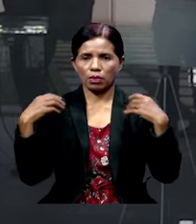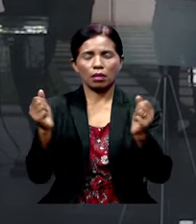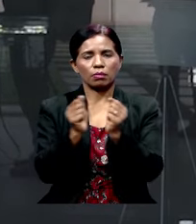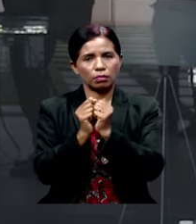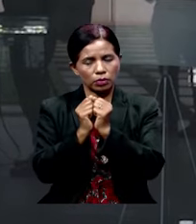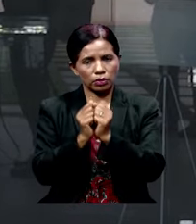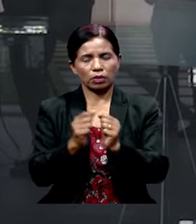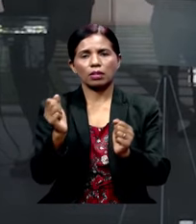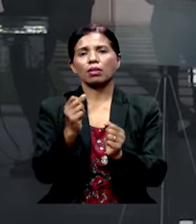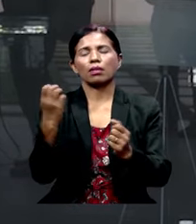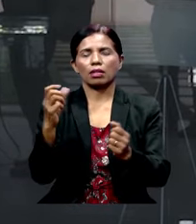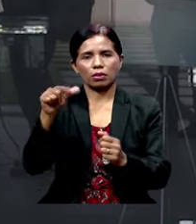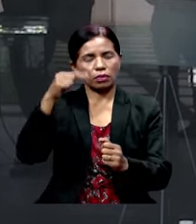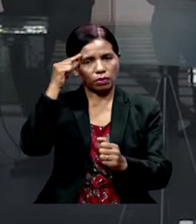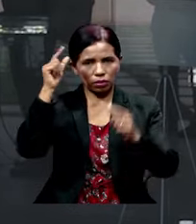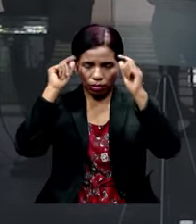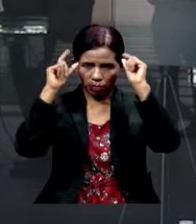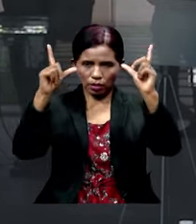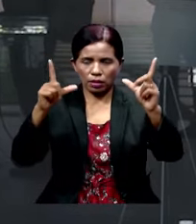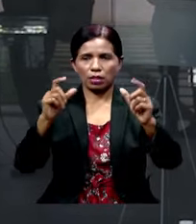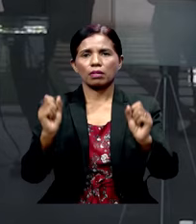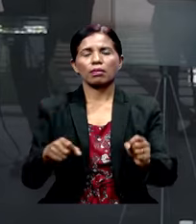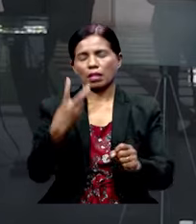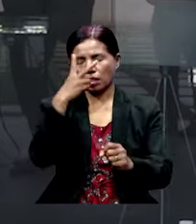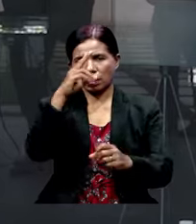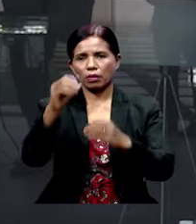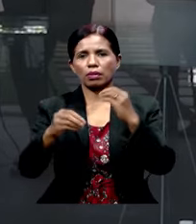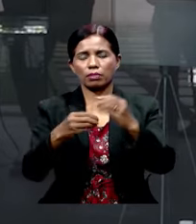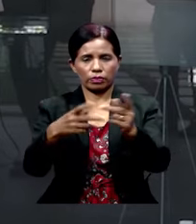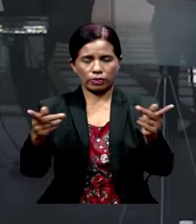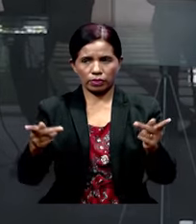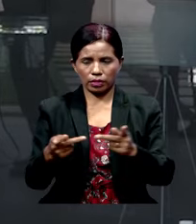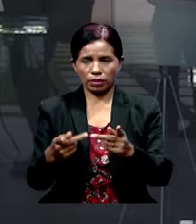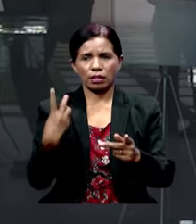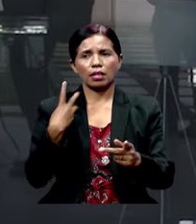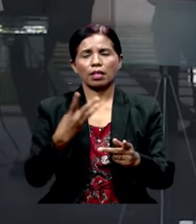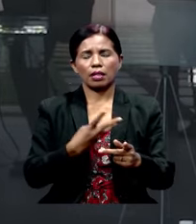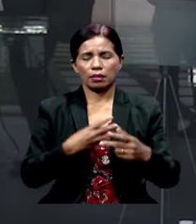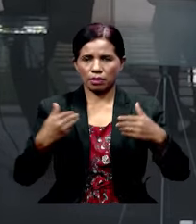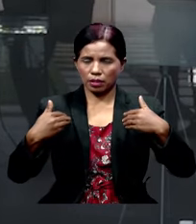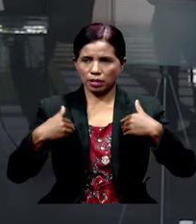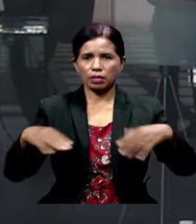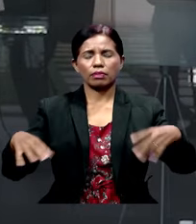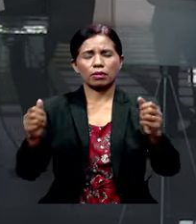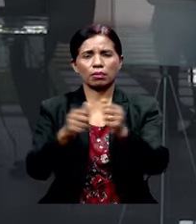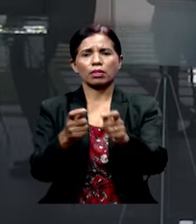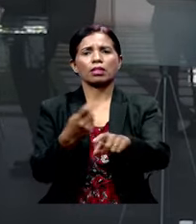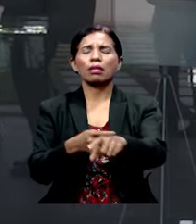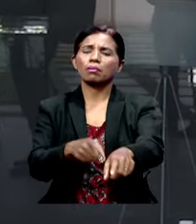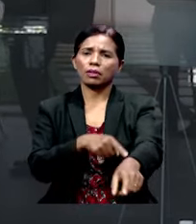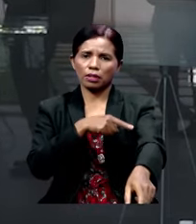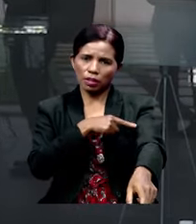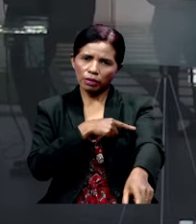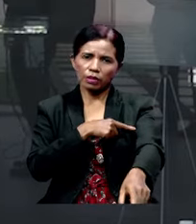Northern Territory and the government of Timor-Leste. We have a really long connected history together